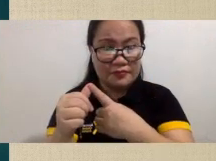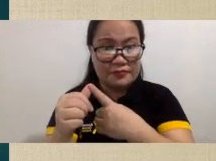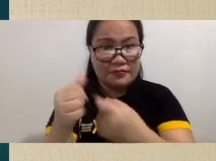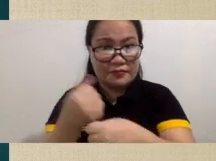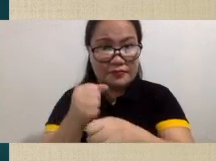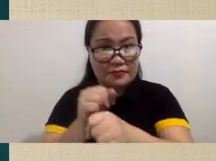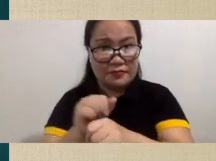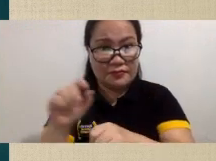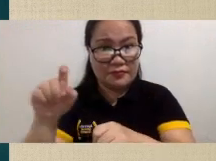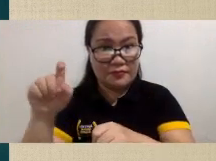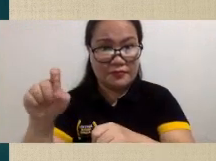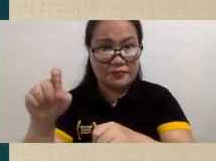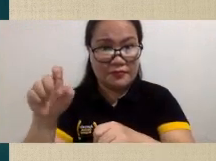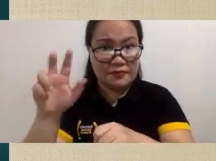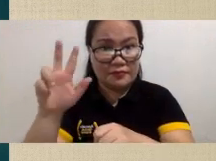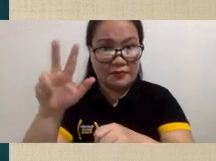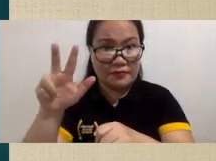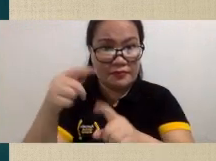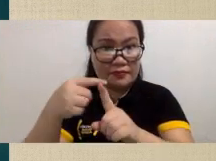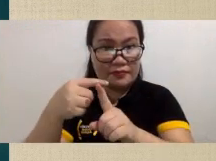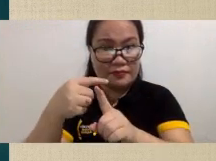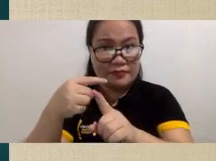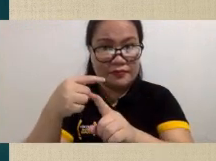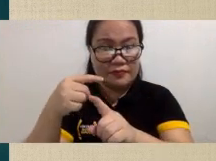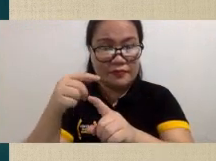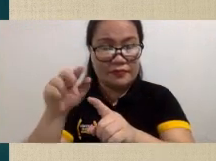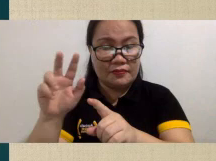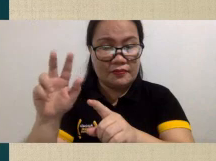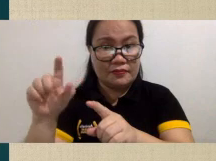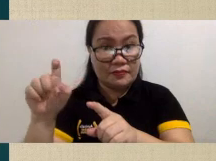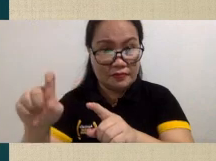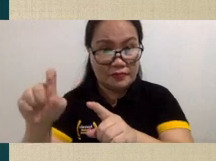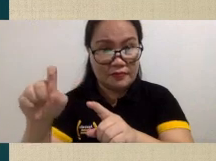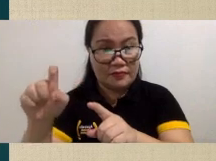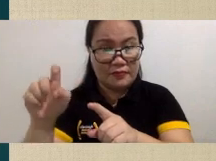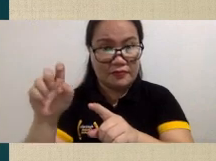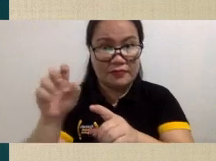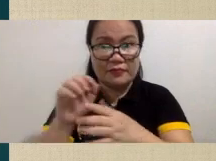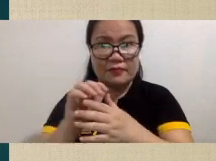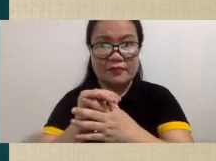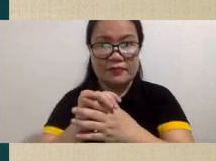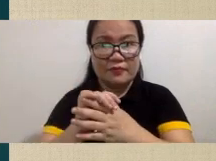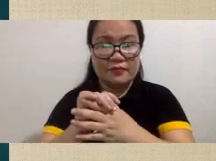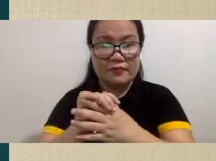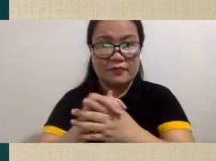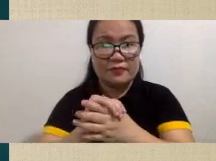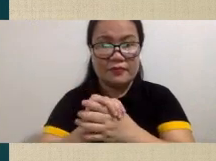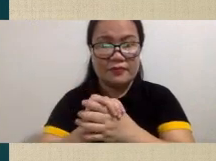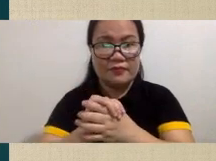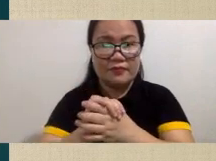siya. So, we will rewrite this as sum of two cubes. So, we will have